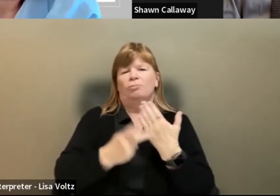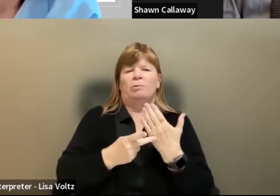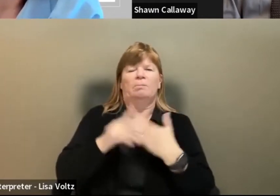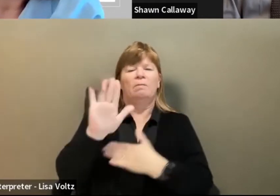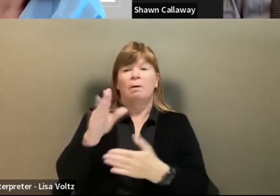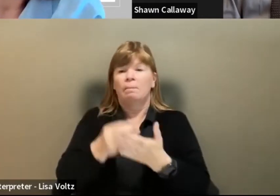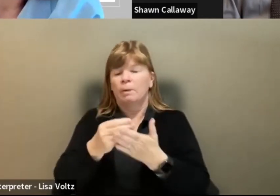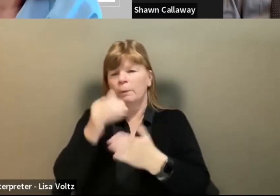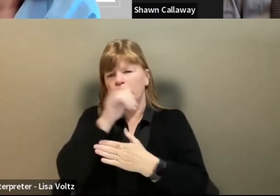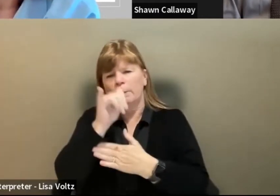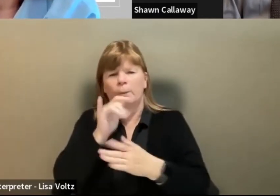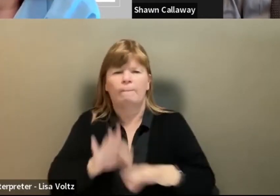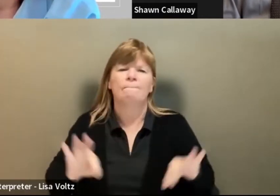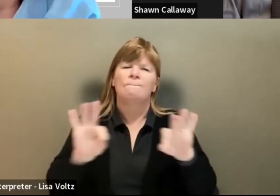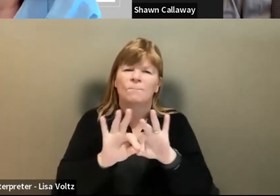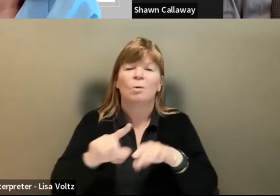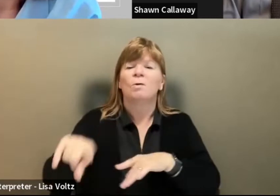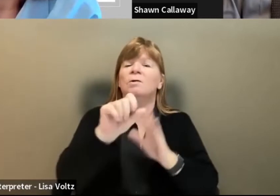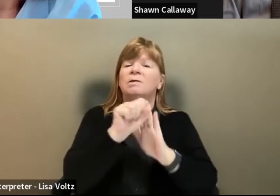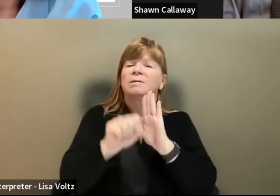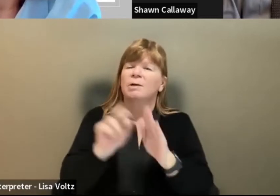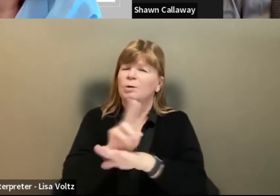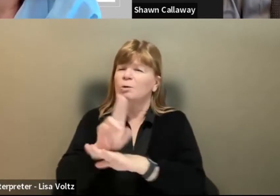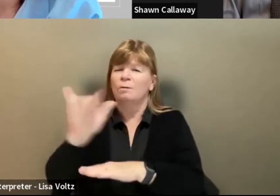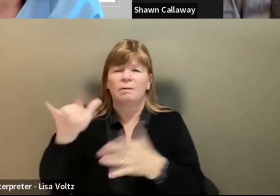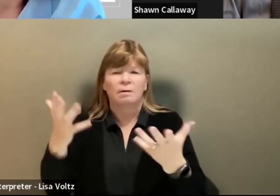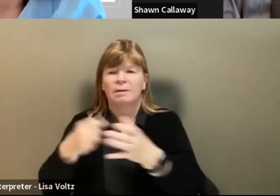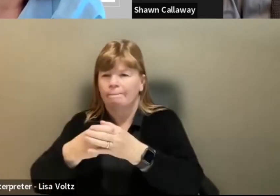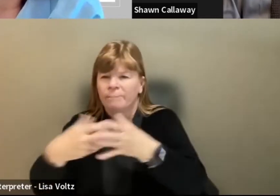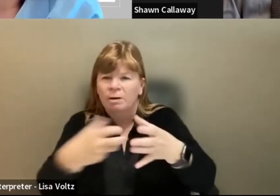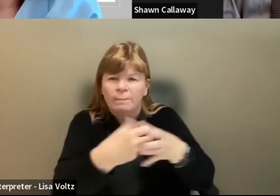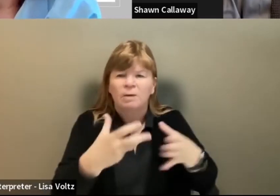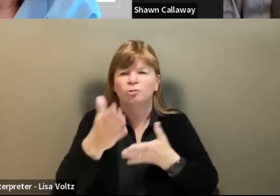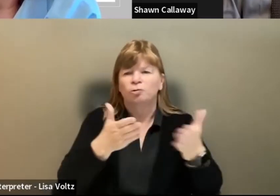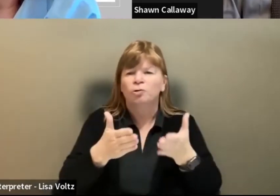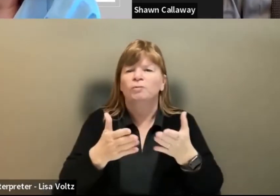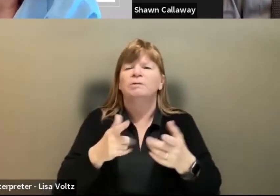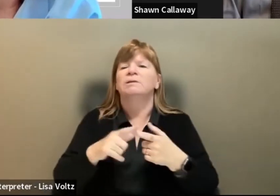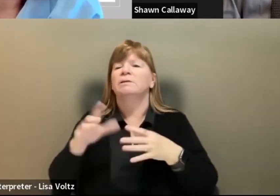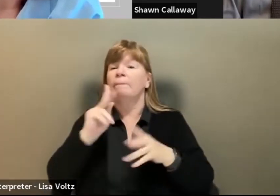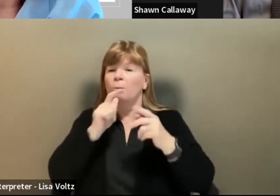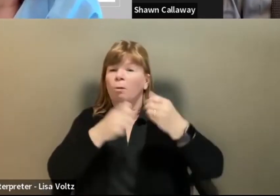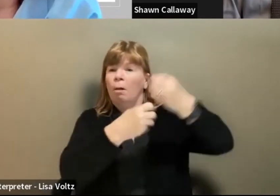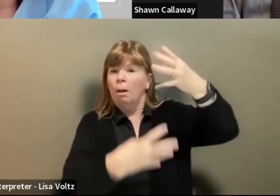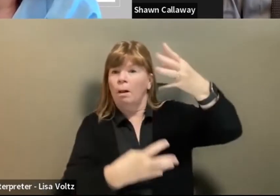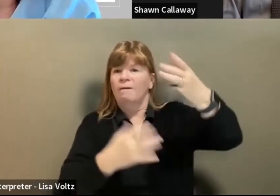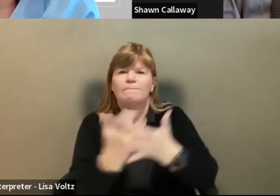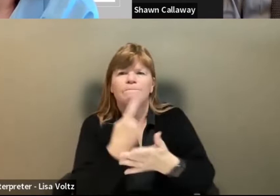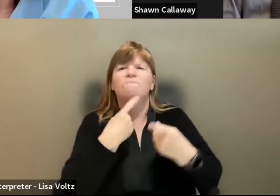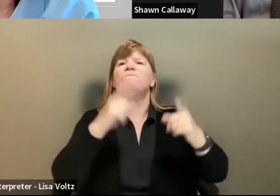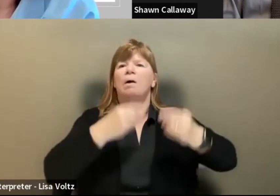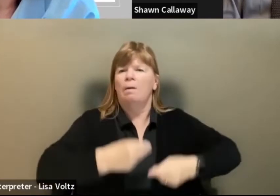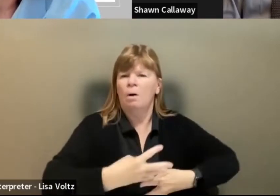crucial, and states have been using it to expand services, serving people on waiting lists, supporting the direct